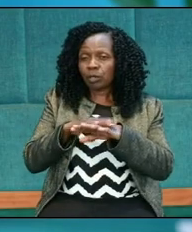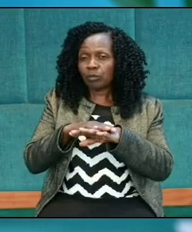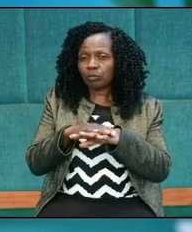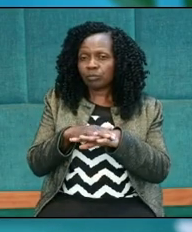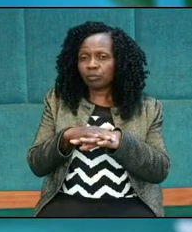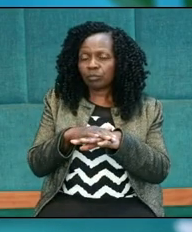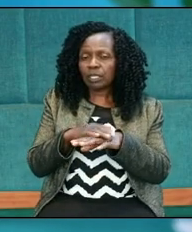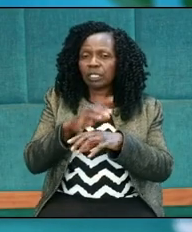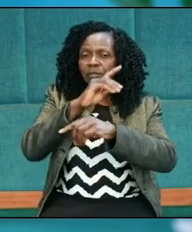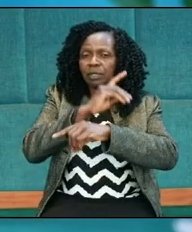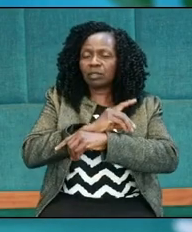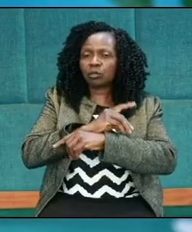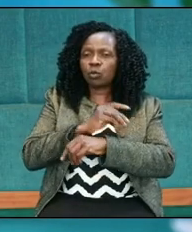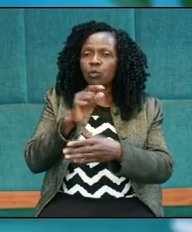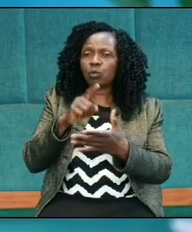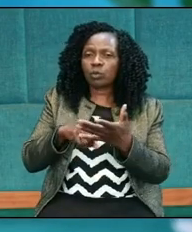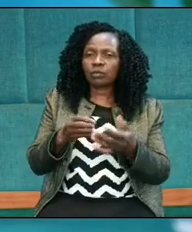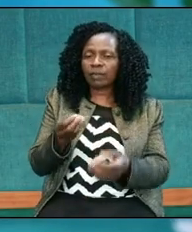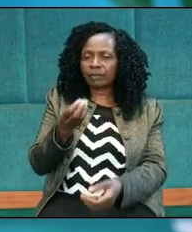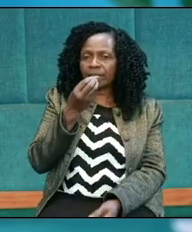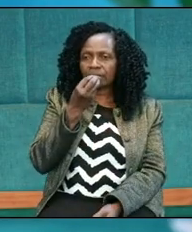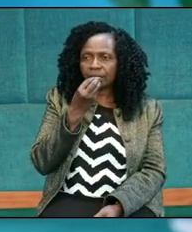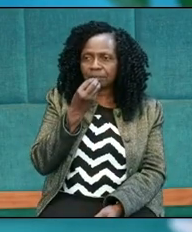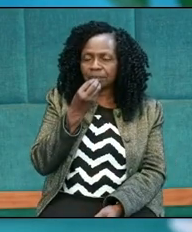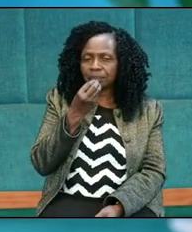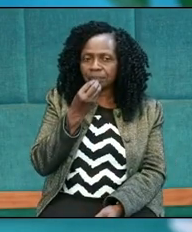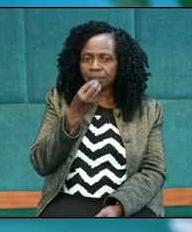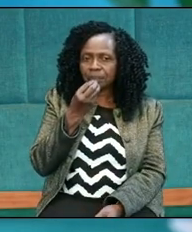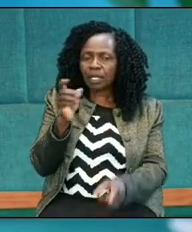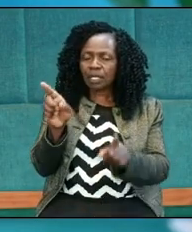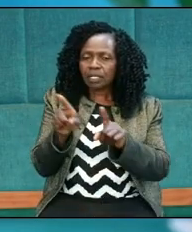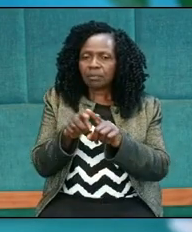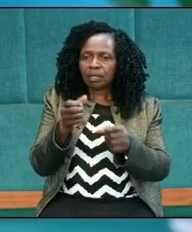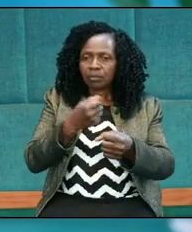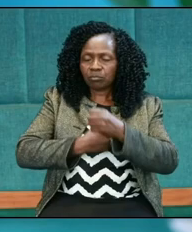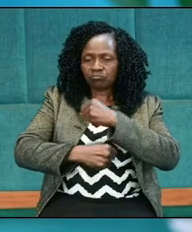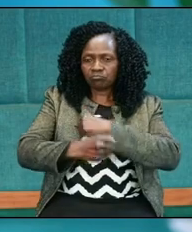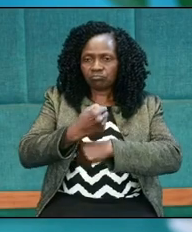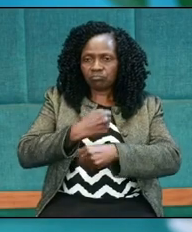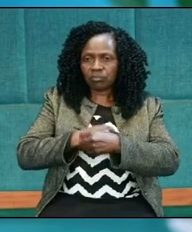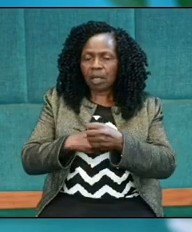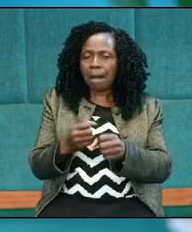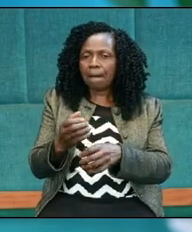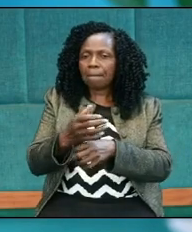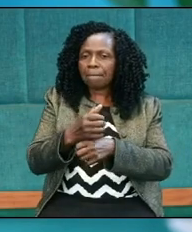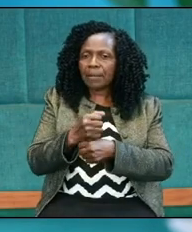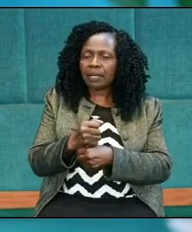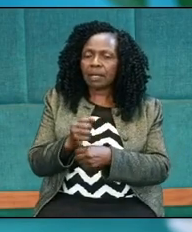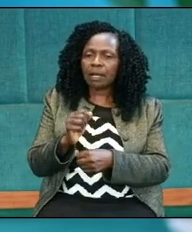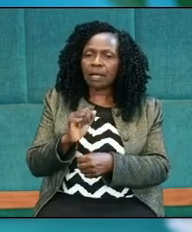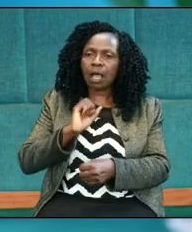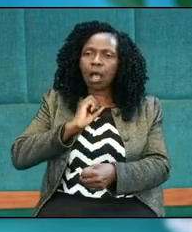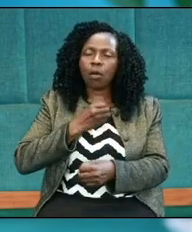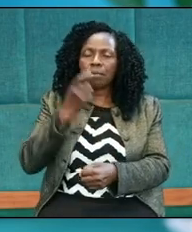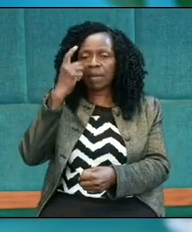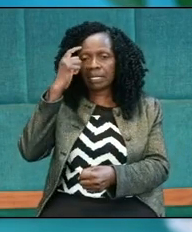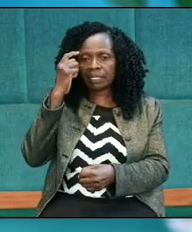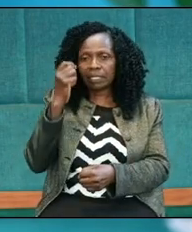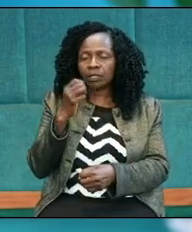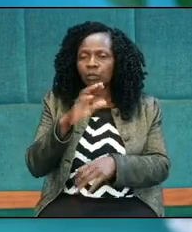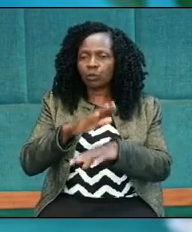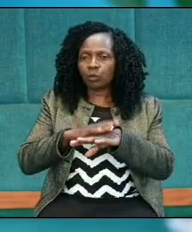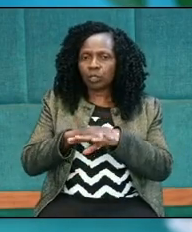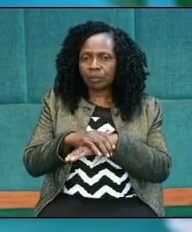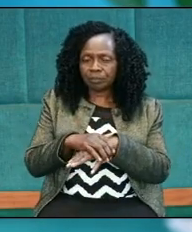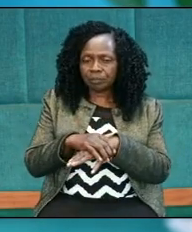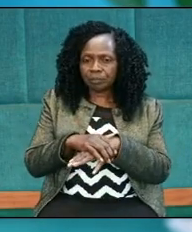eaten, it is the same way that also these practices are going to make sure that our minds are sound.